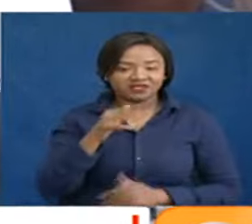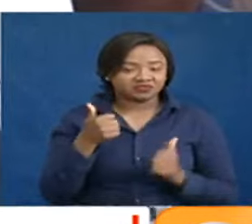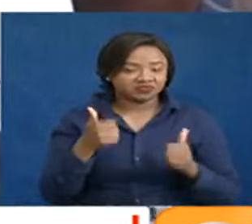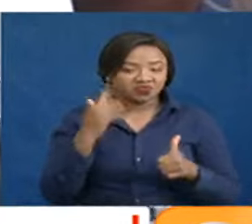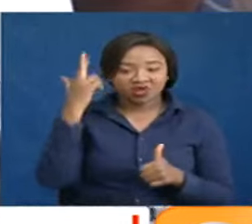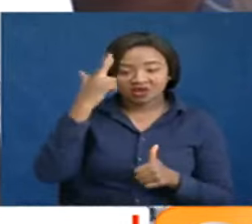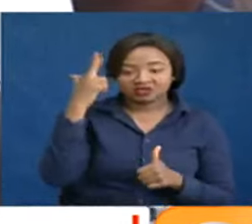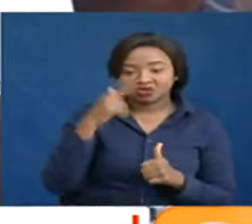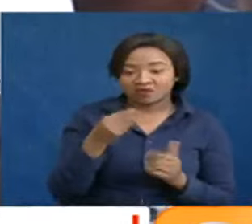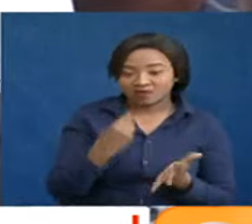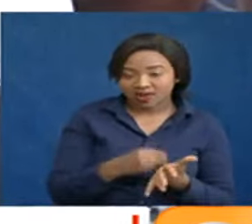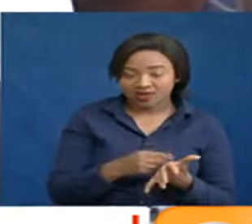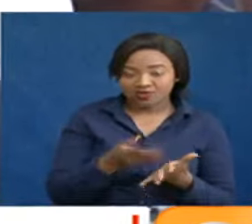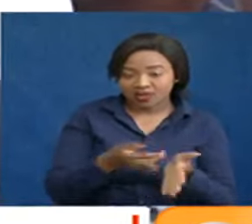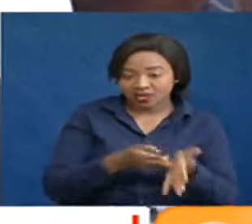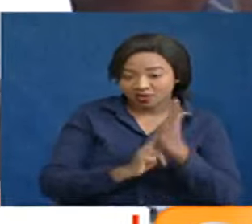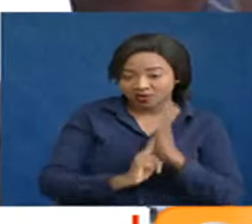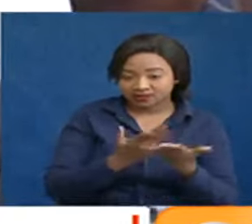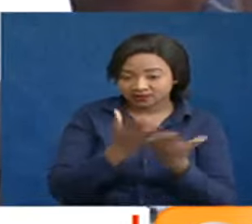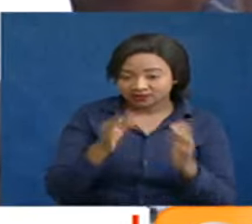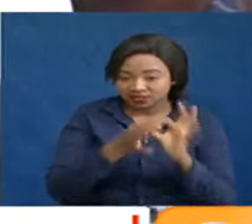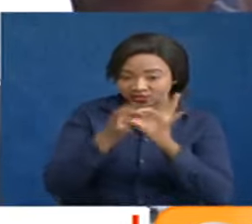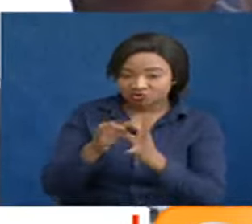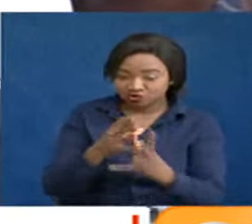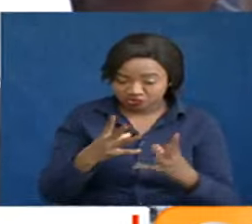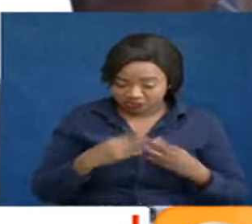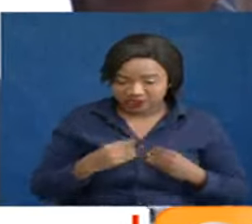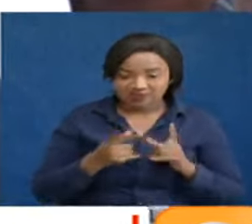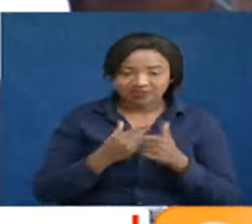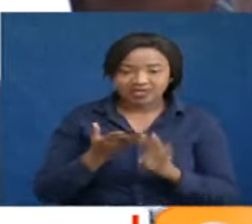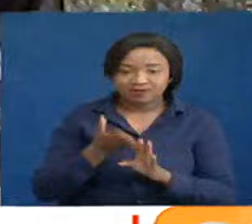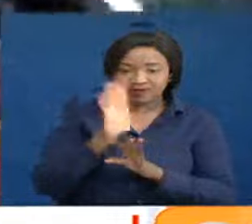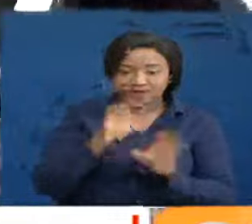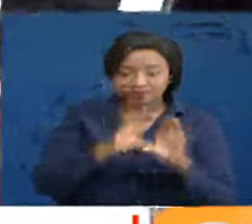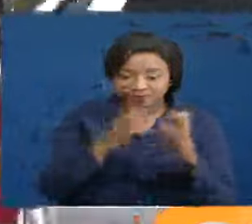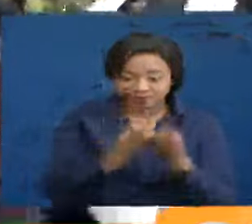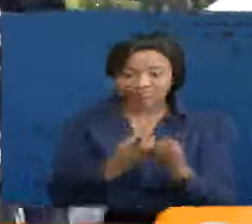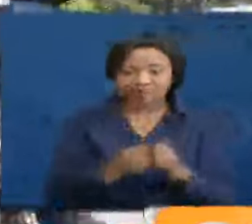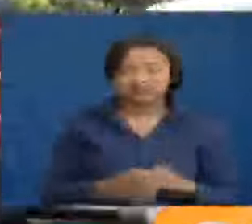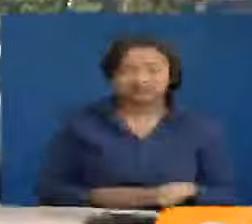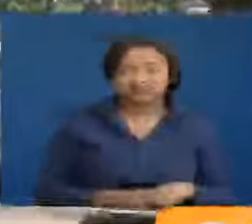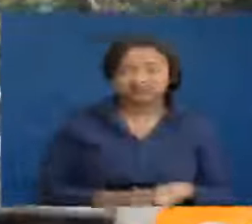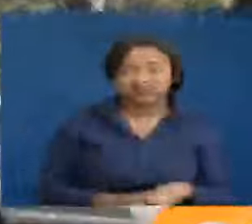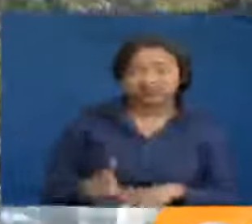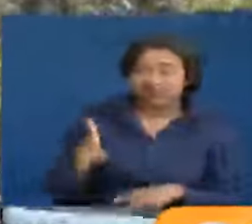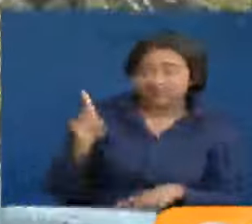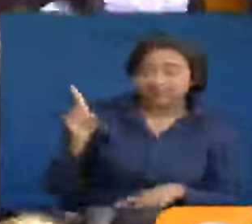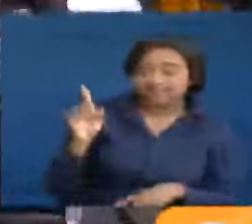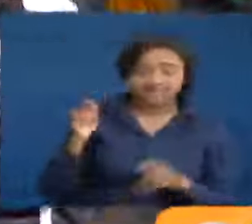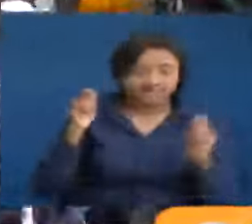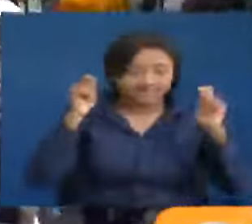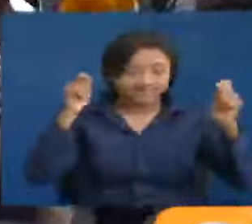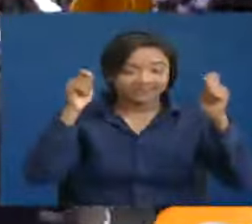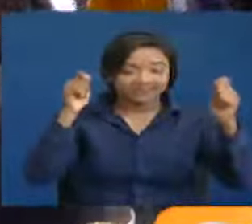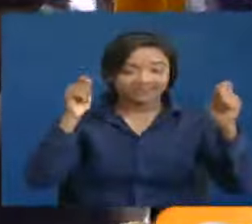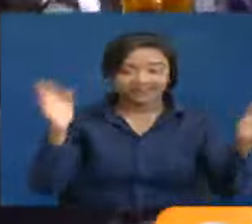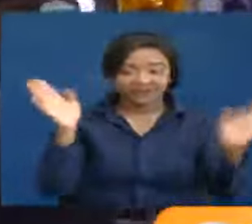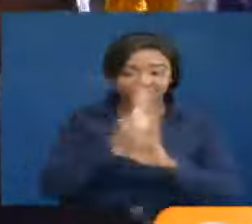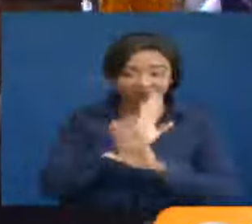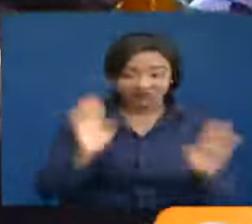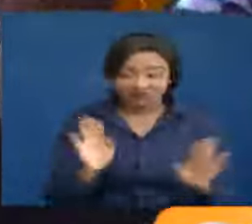to accept, move back to class, then we can start renegotiating the new CBA. The demonstrators eventually ended their